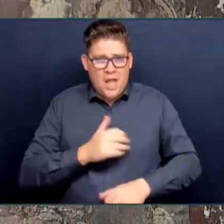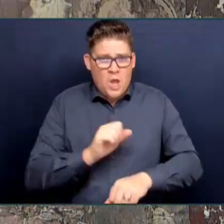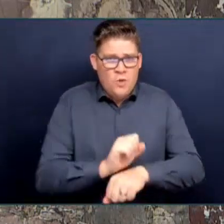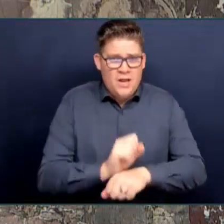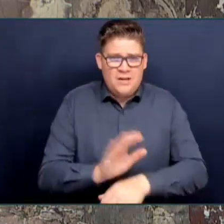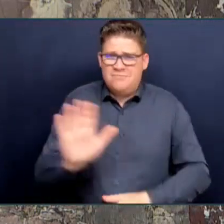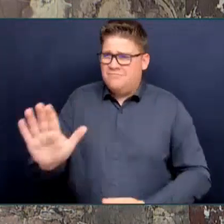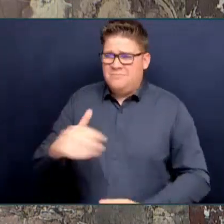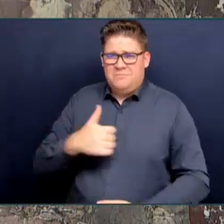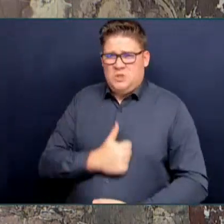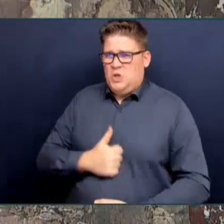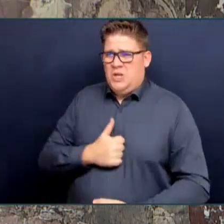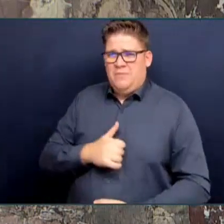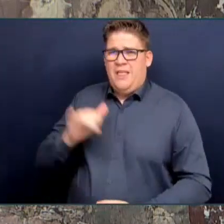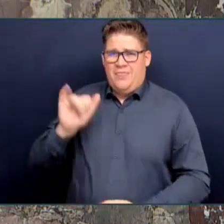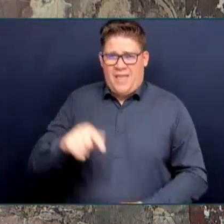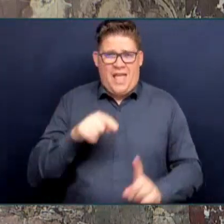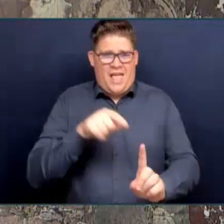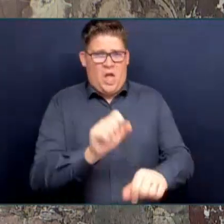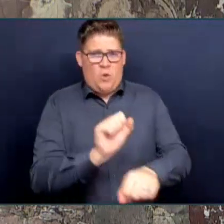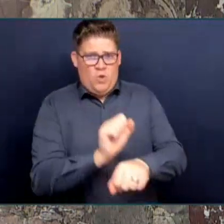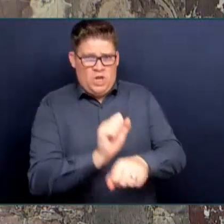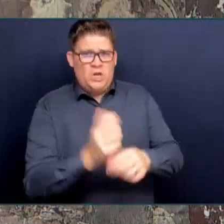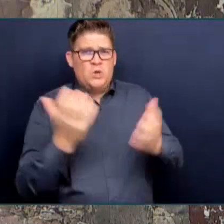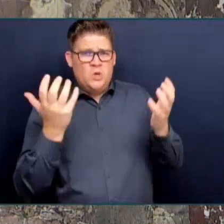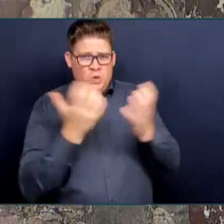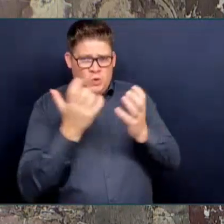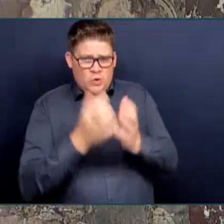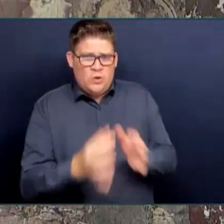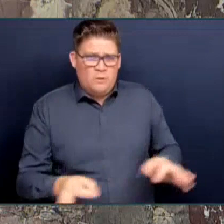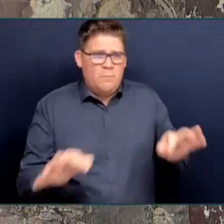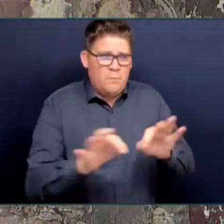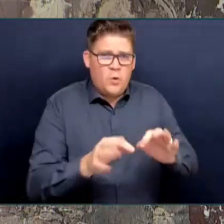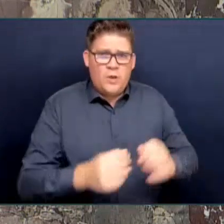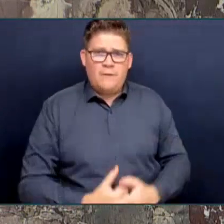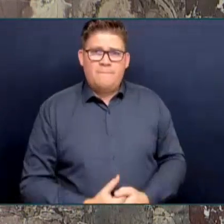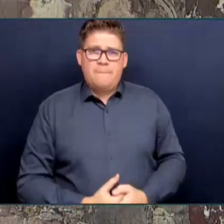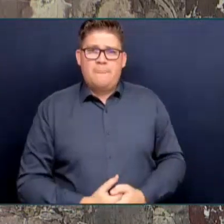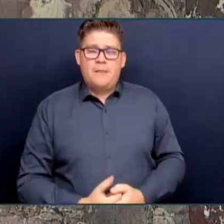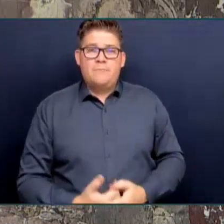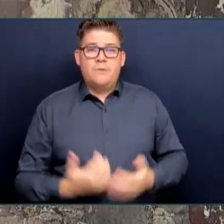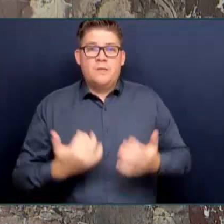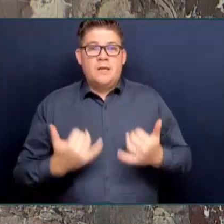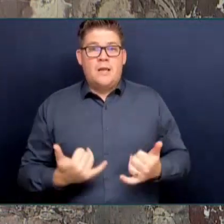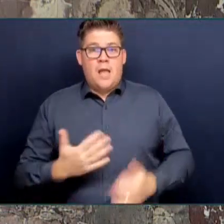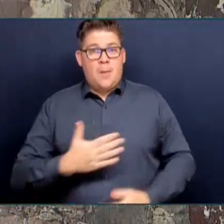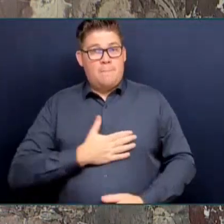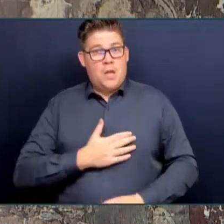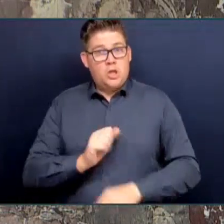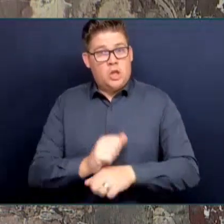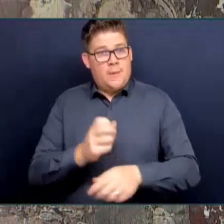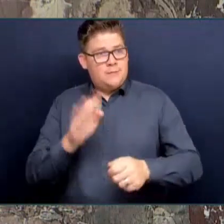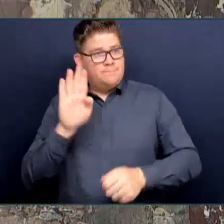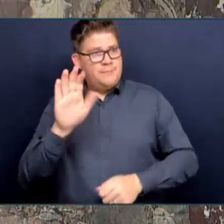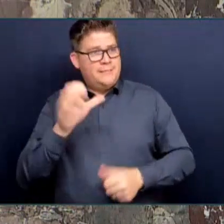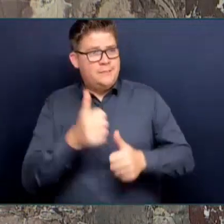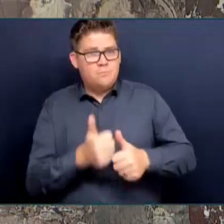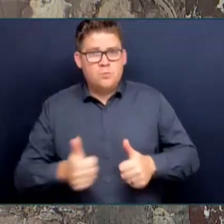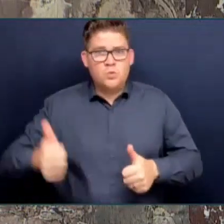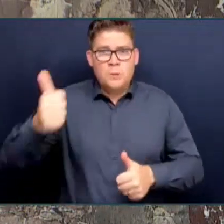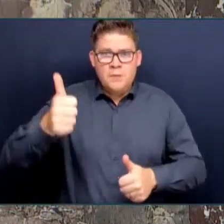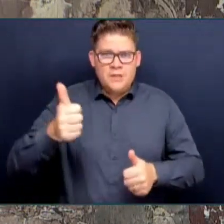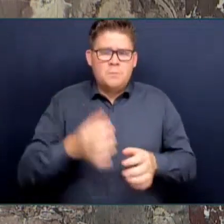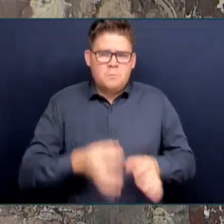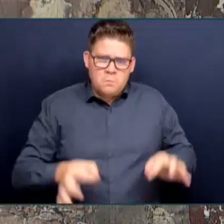Premier, which is to respond to the concerns of British Columbians around public safety. And I'm committed to do that. I have the support of police